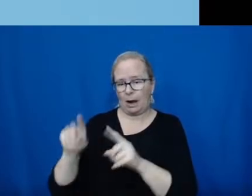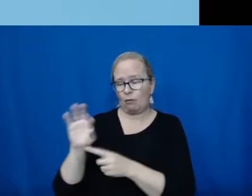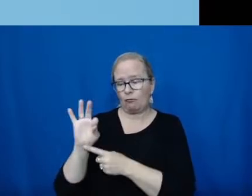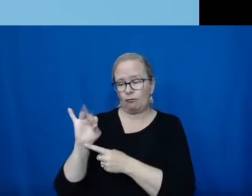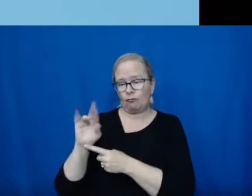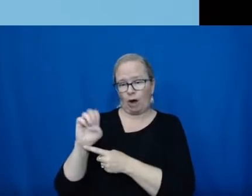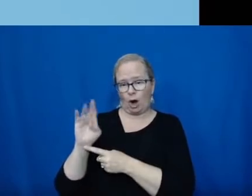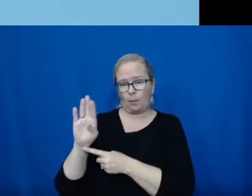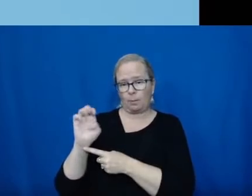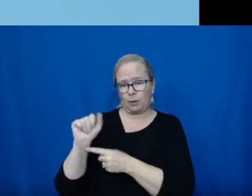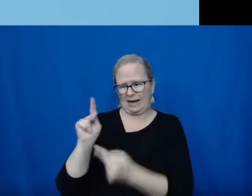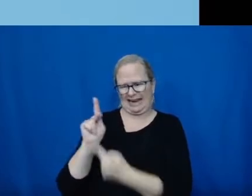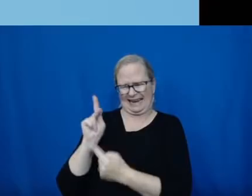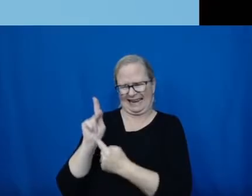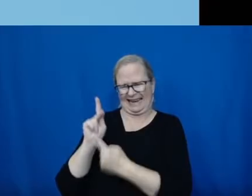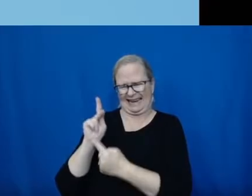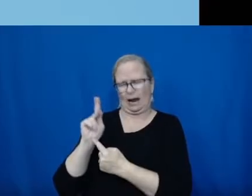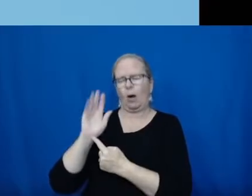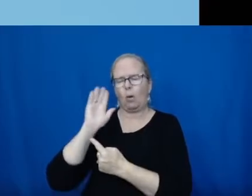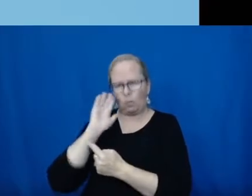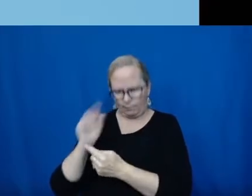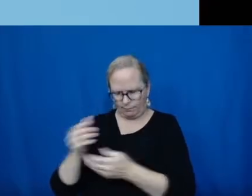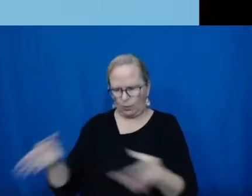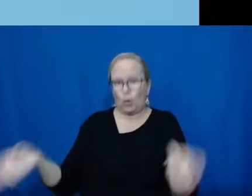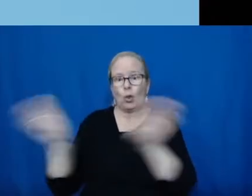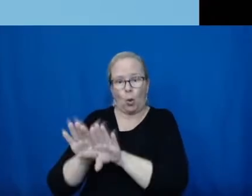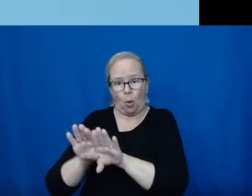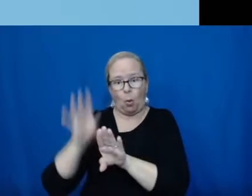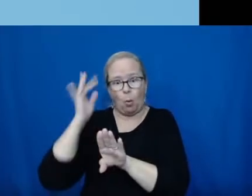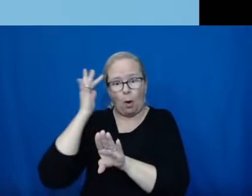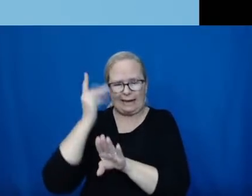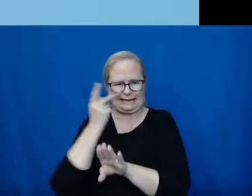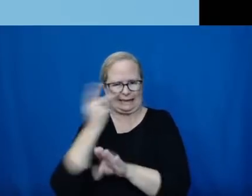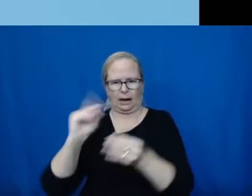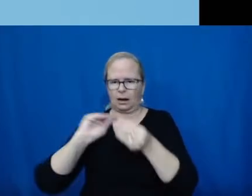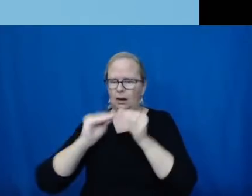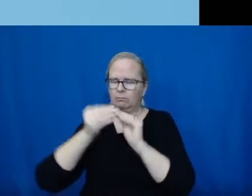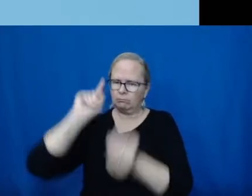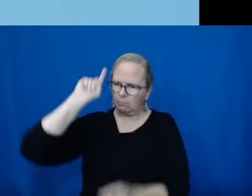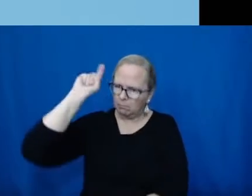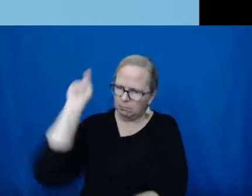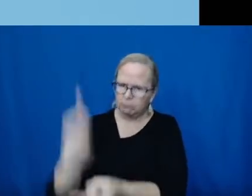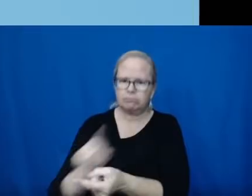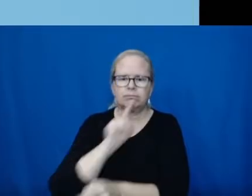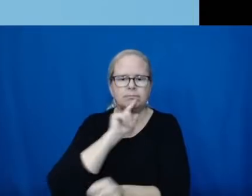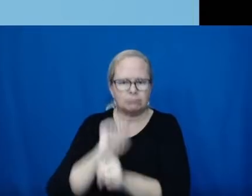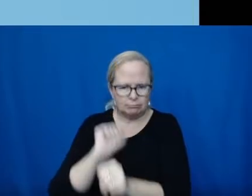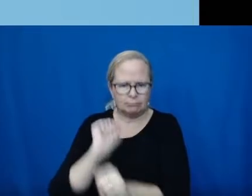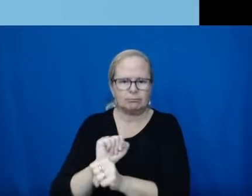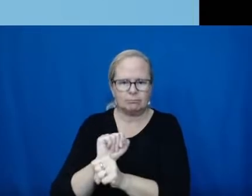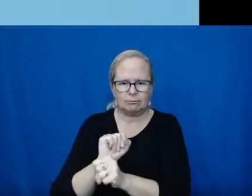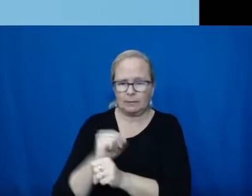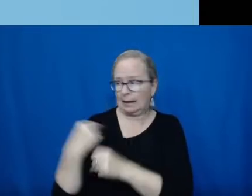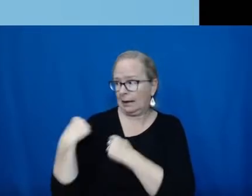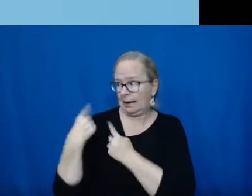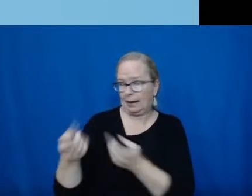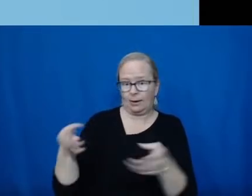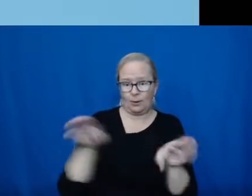till now included closing in-person schools. So we never had an effective shutdown without closing in-person